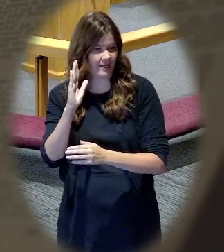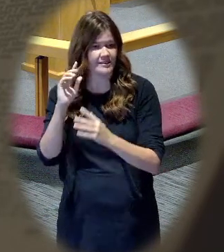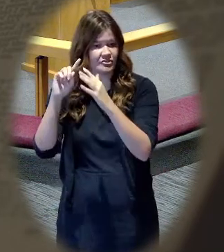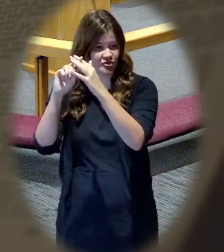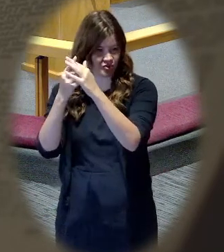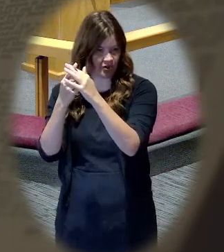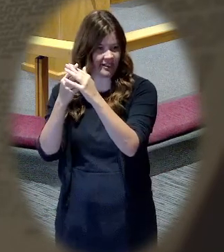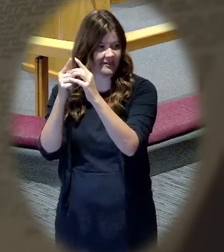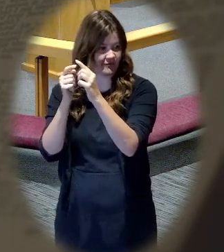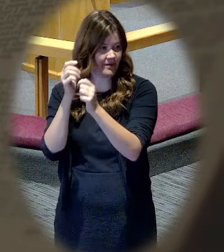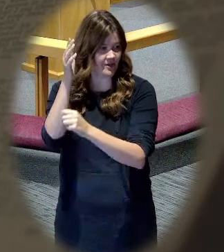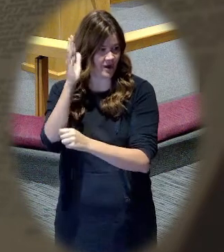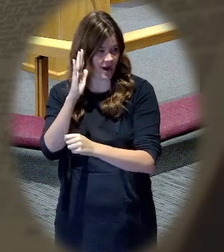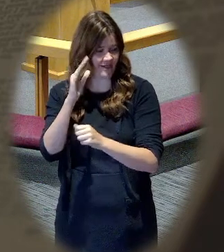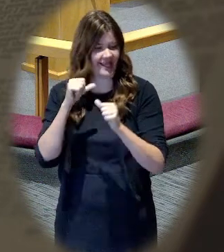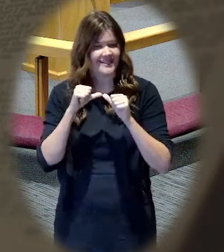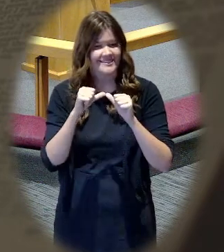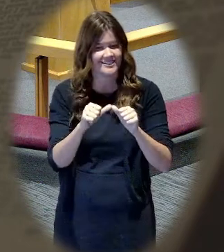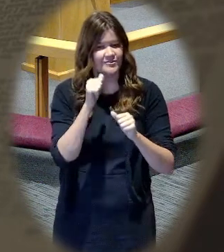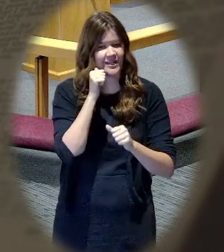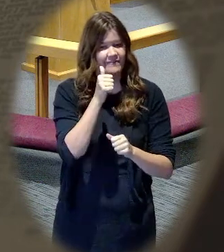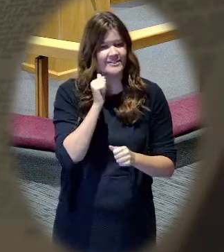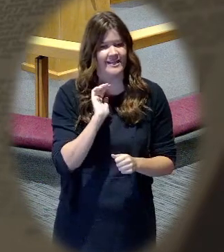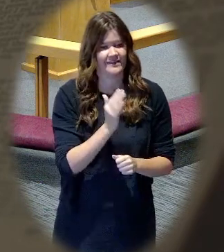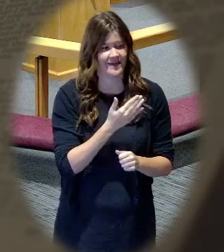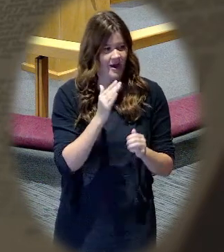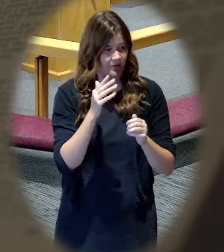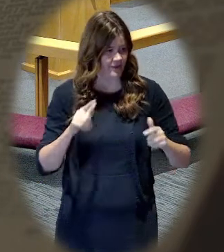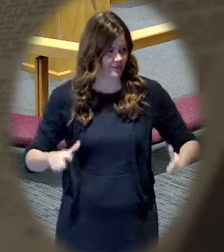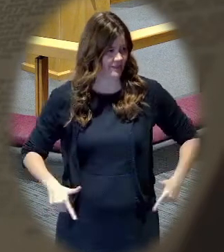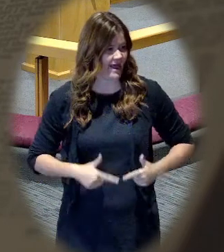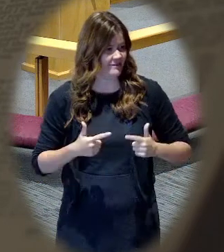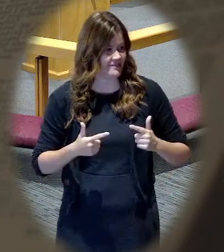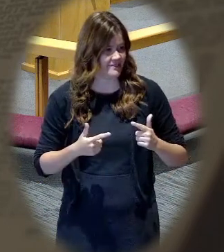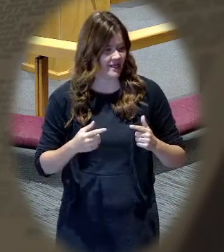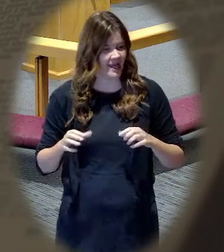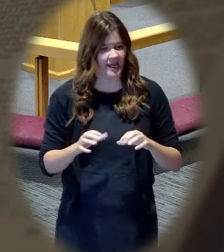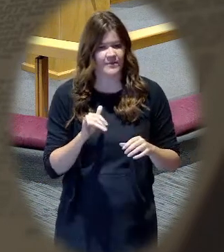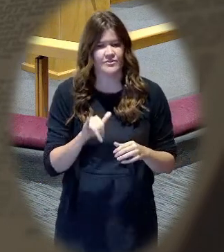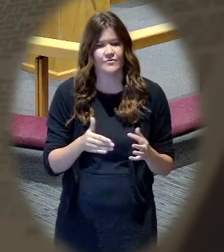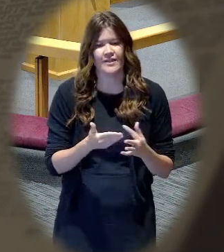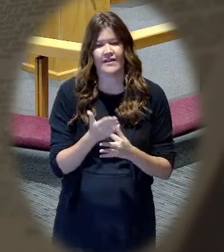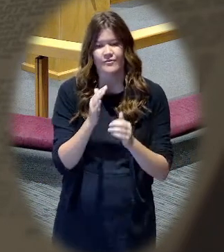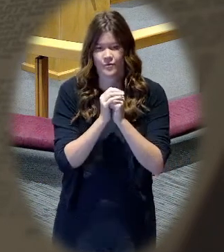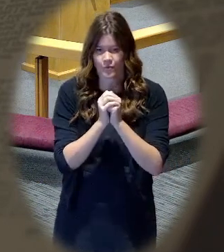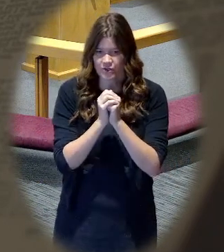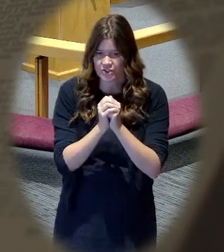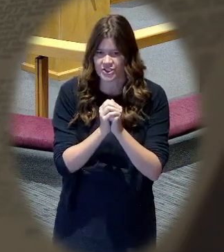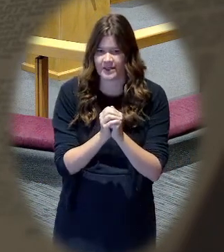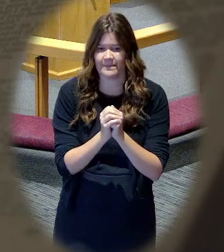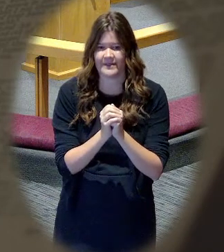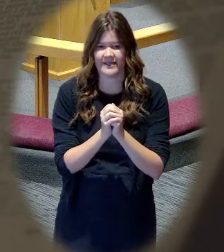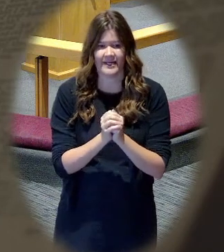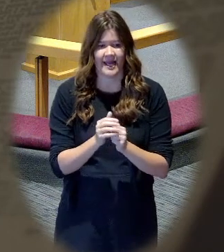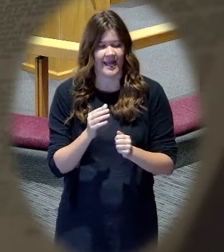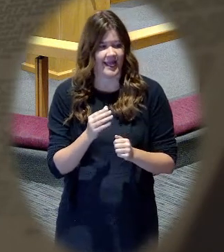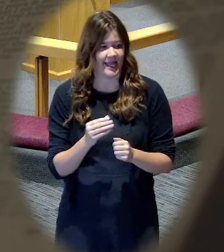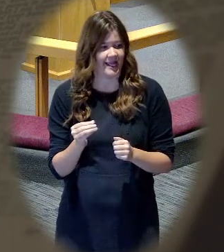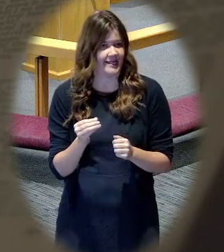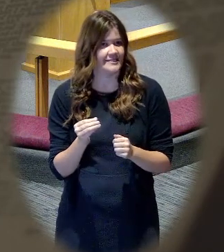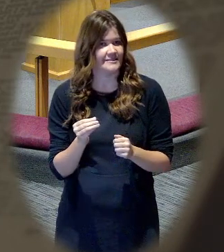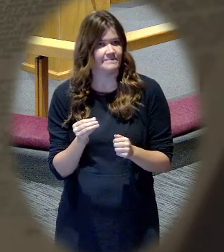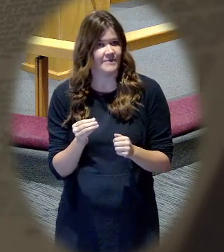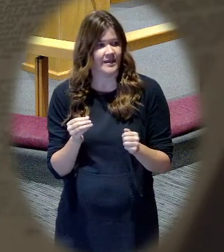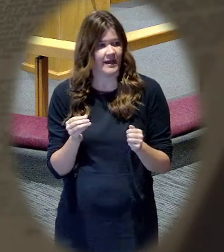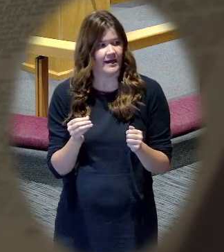and continued each day of our lives. In worship, we do that with our brothers and sisters in Christ in kind of a corporate setting, which